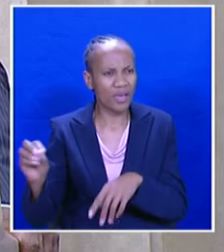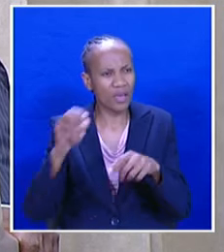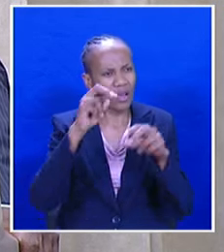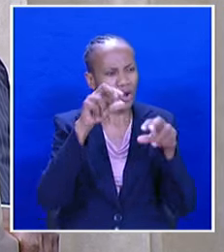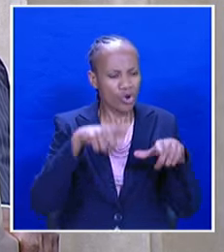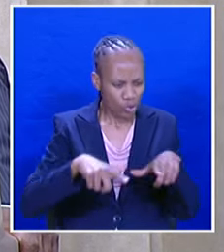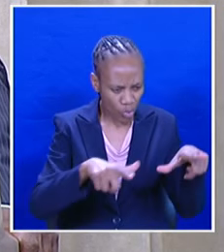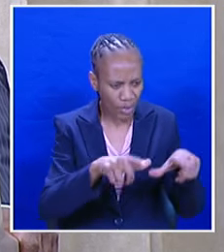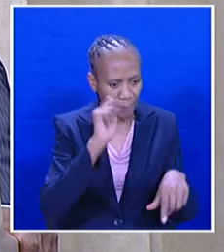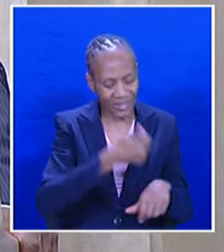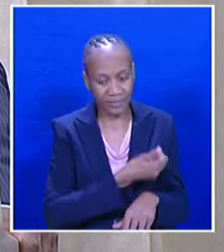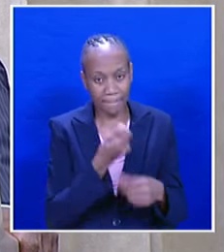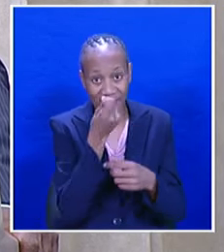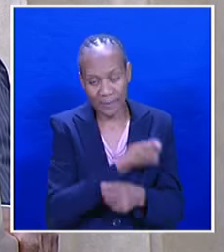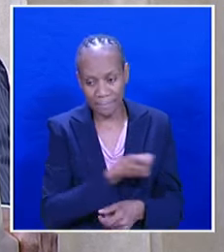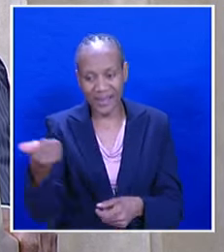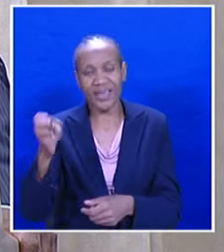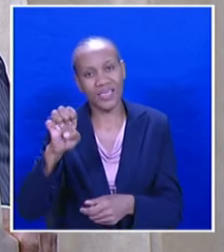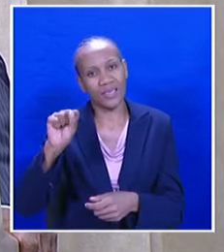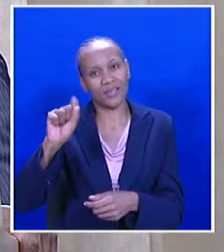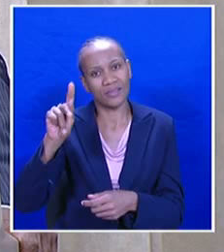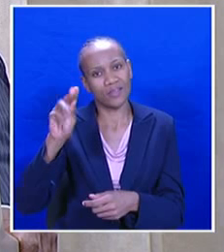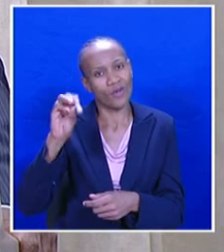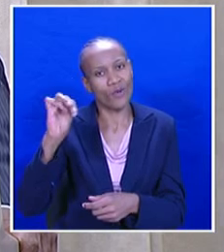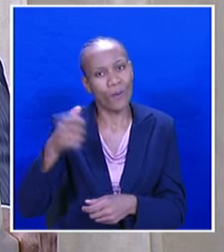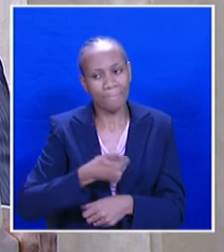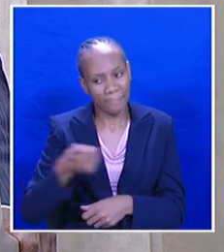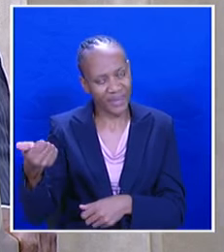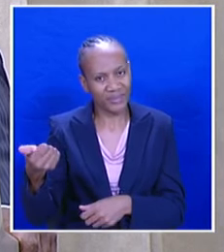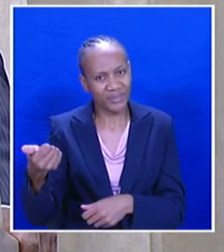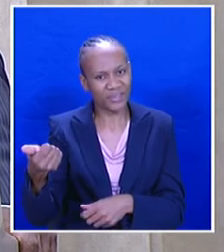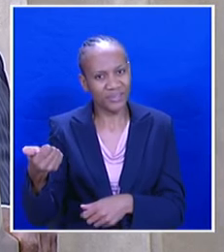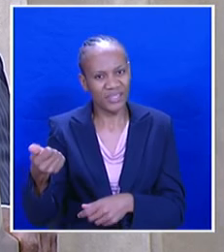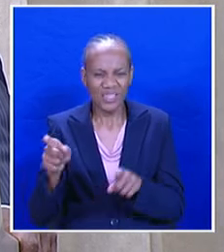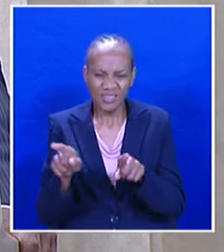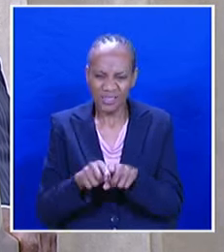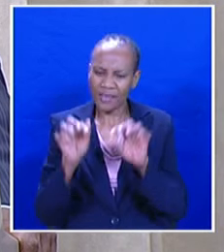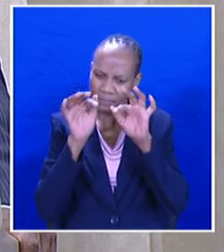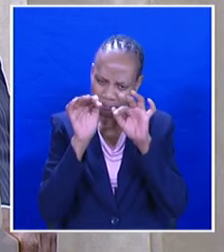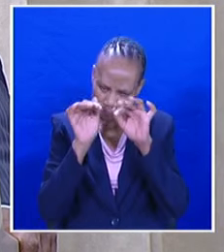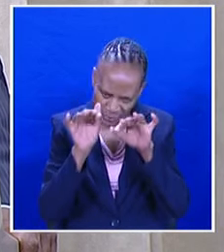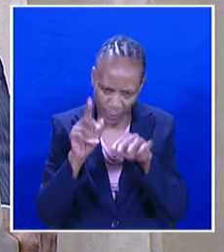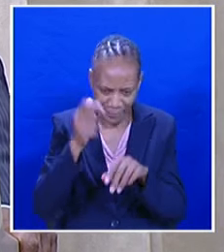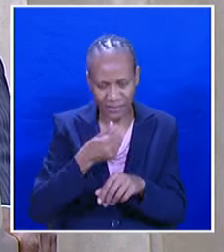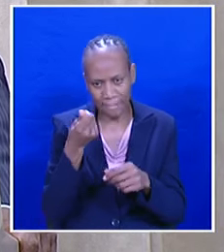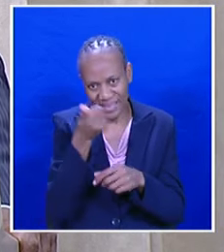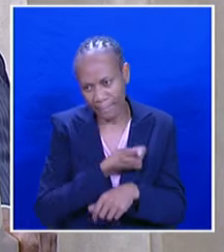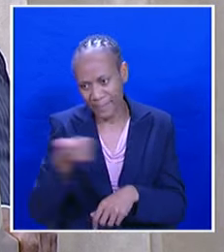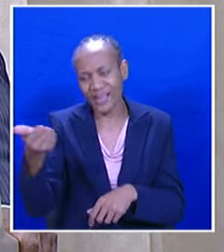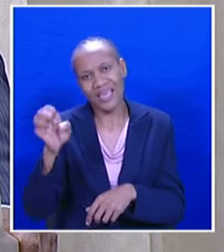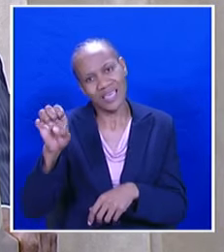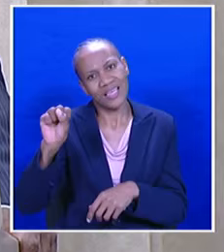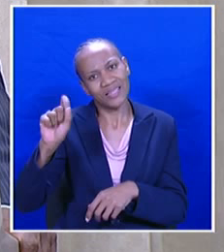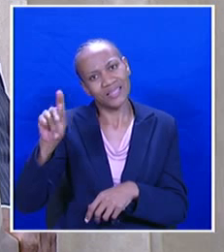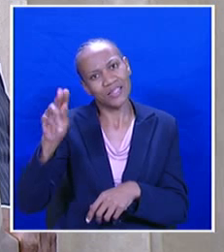Eskom. Even users in various parts of the country, they owe Eskom. And a number of government departments also